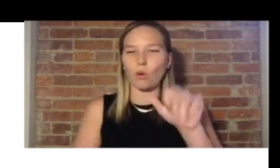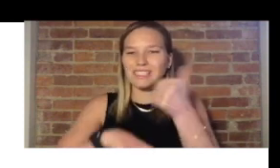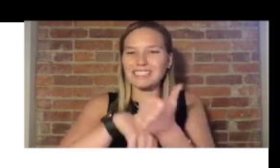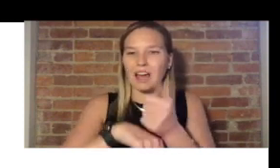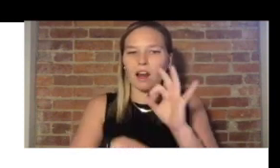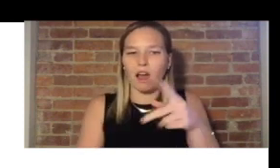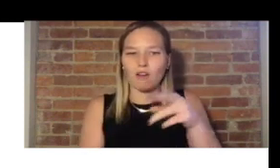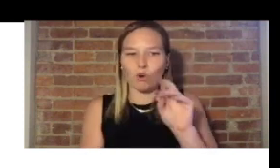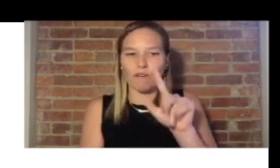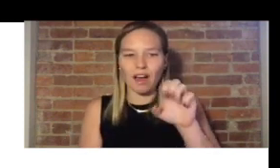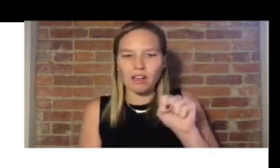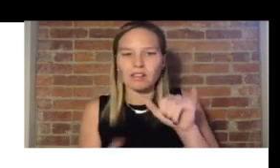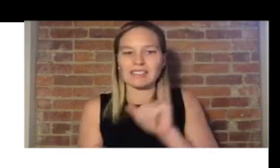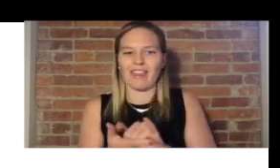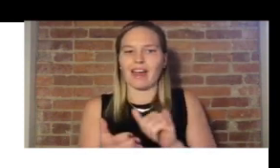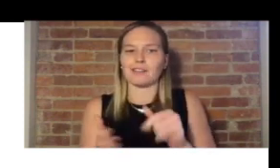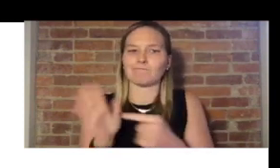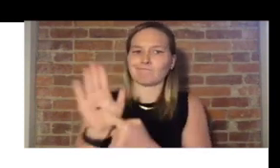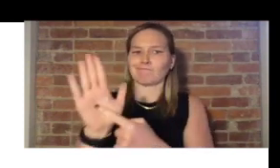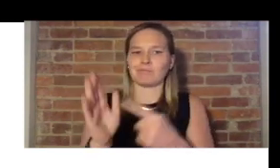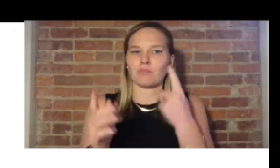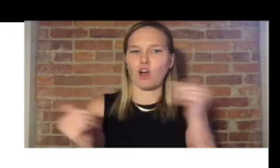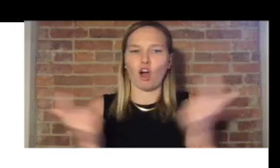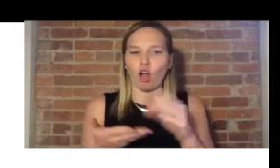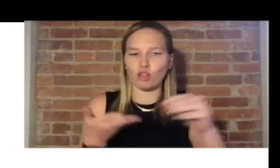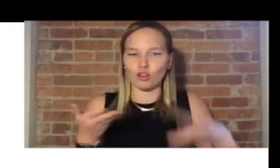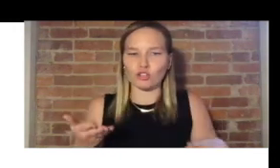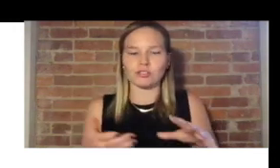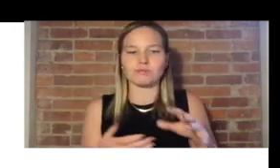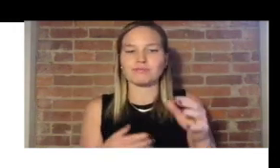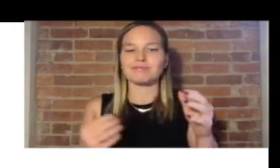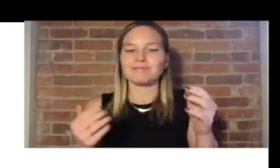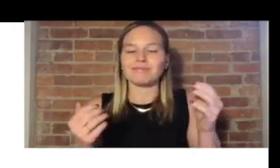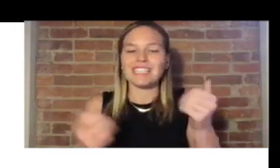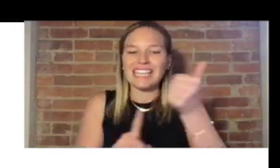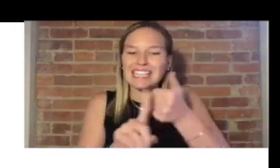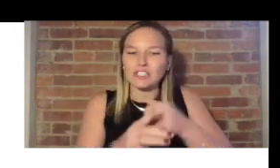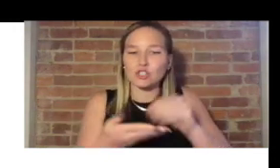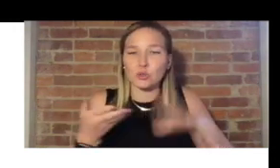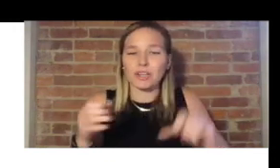We also know that there is no one profile or set of profiles for learners.